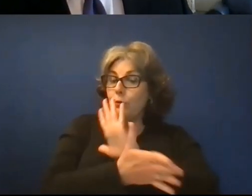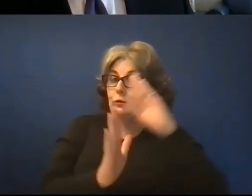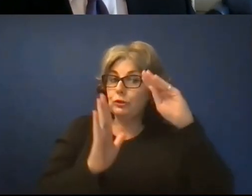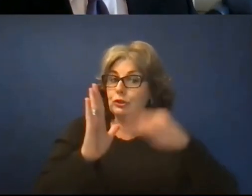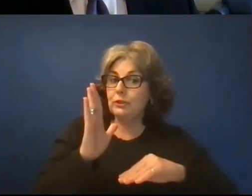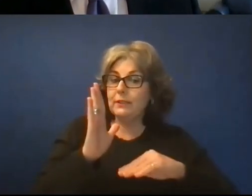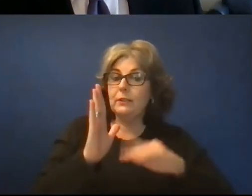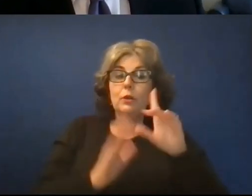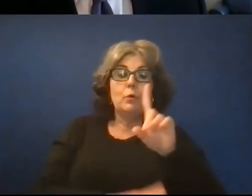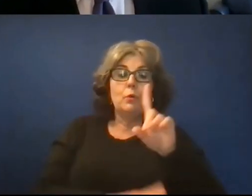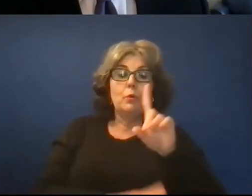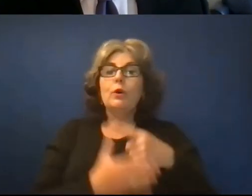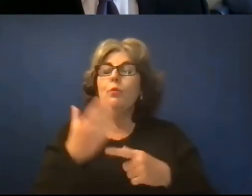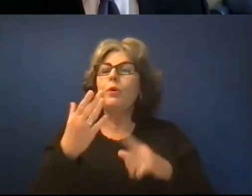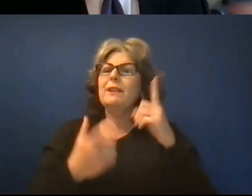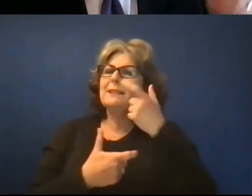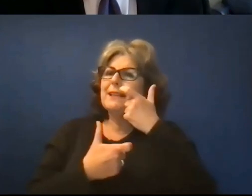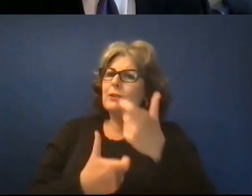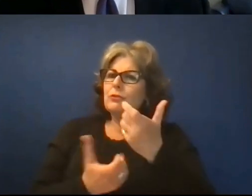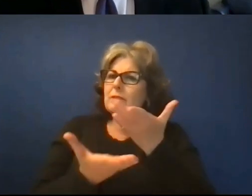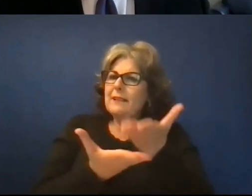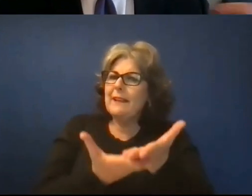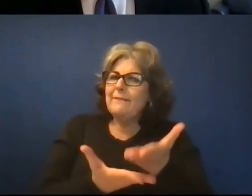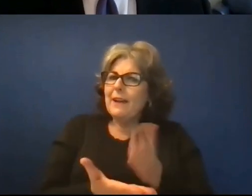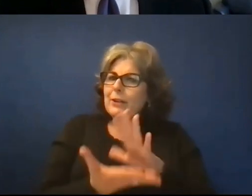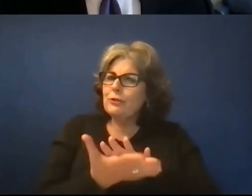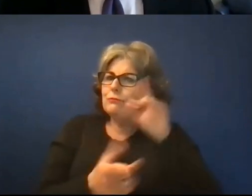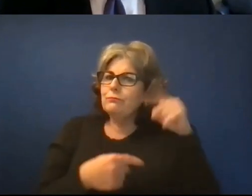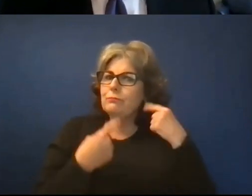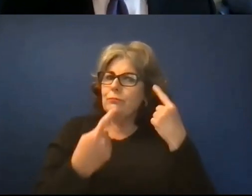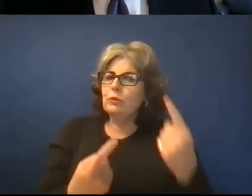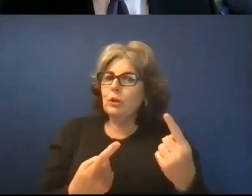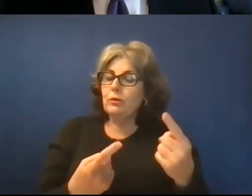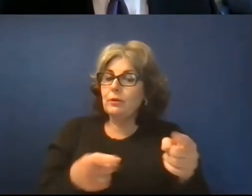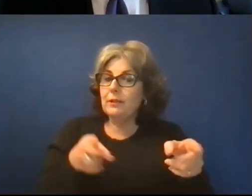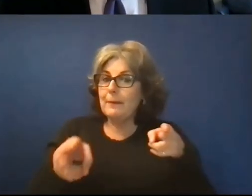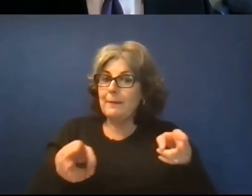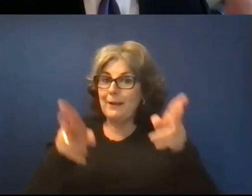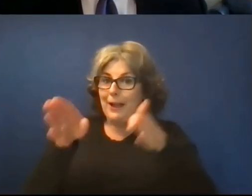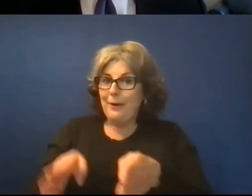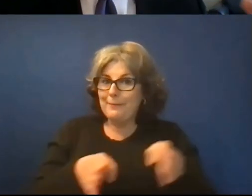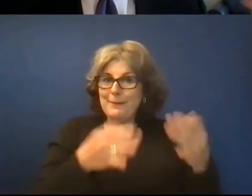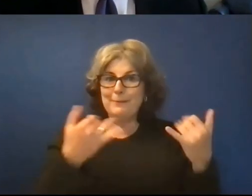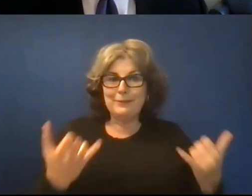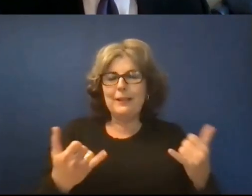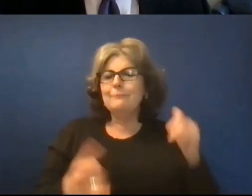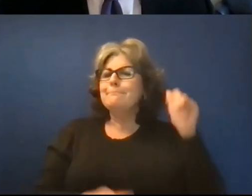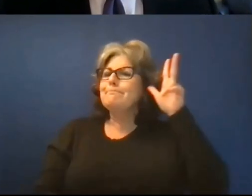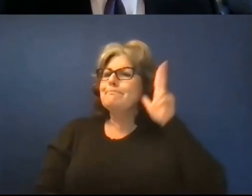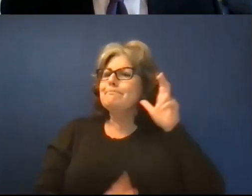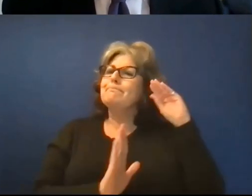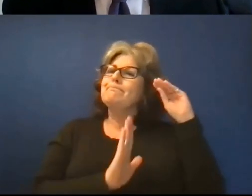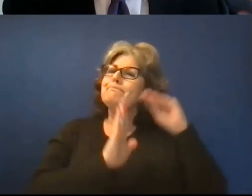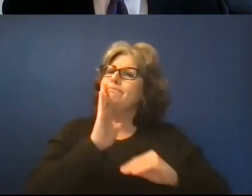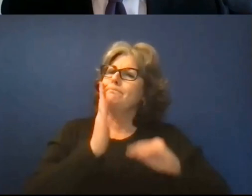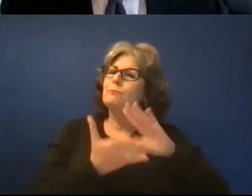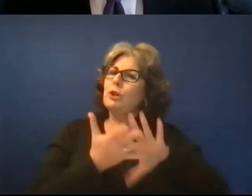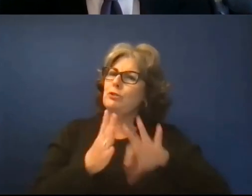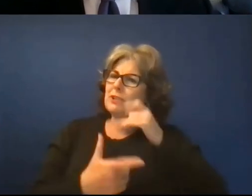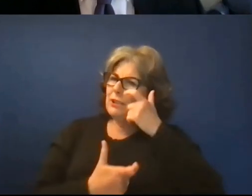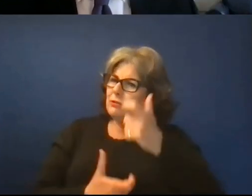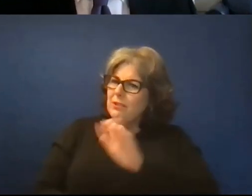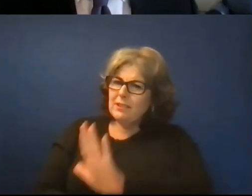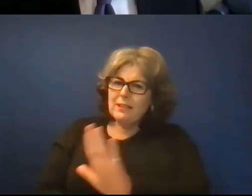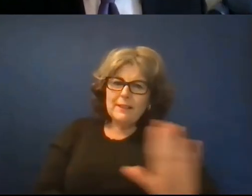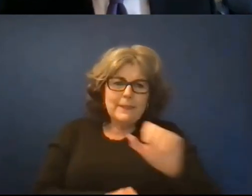one of our questions is, what is one interesting fact you've learned about either one of our guests today? So as you're listening, write down something you find interesting that they do